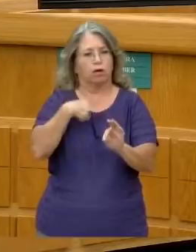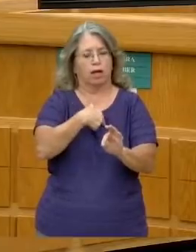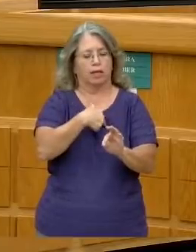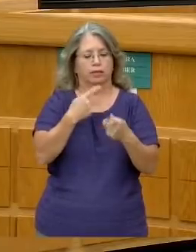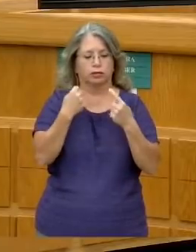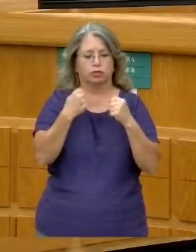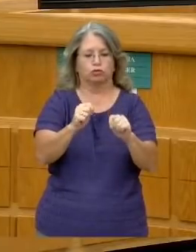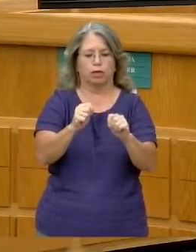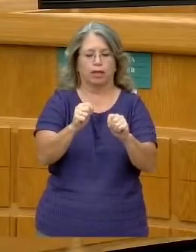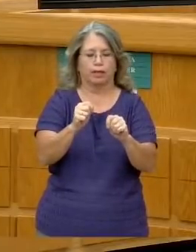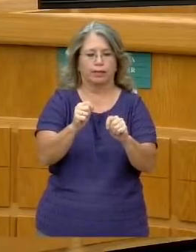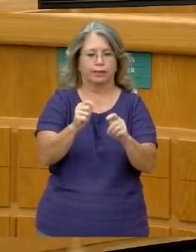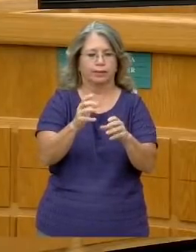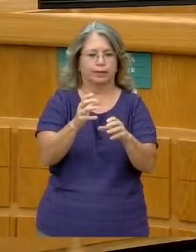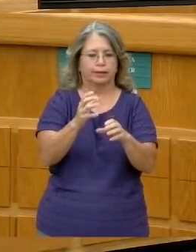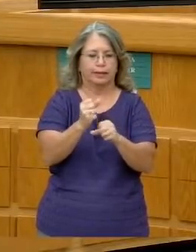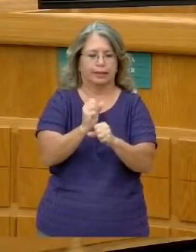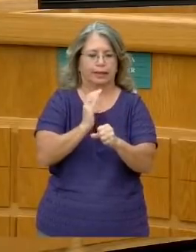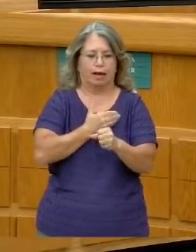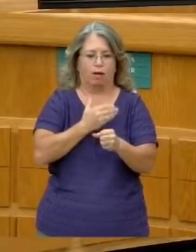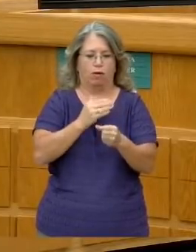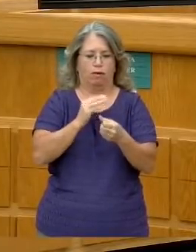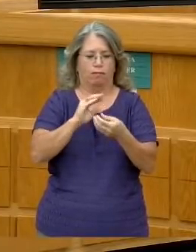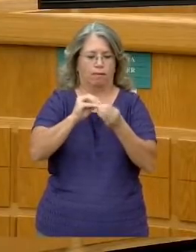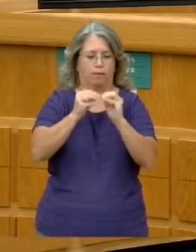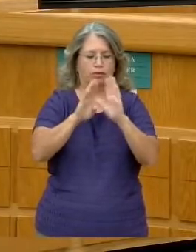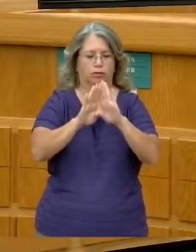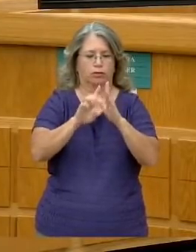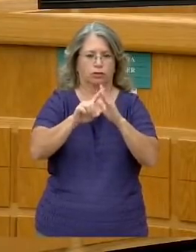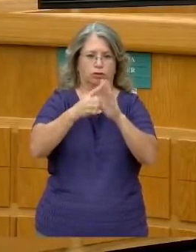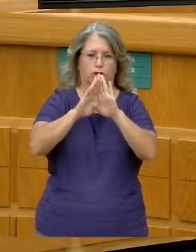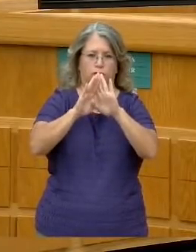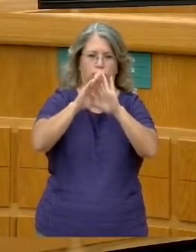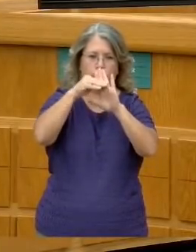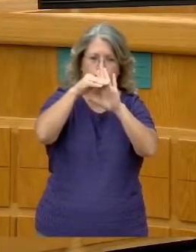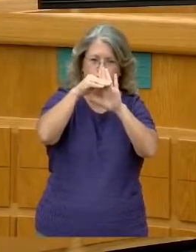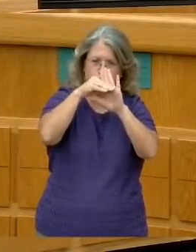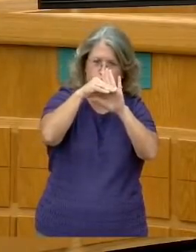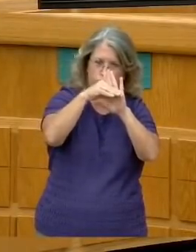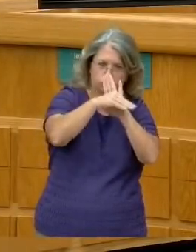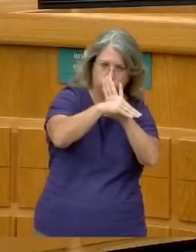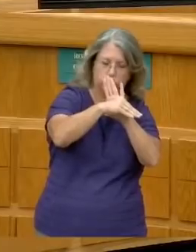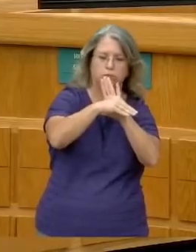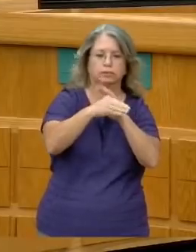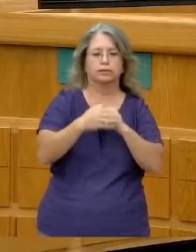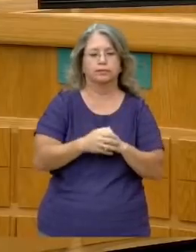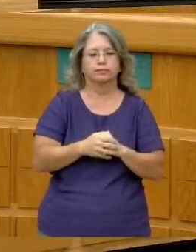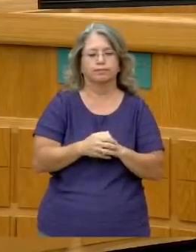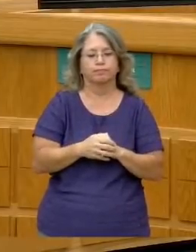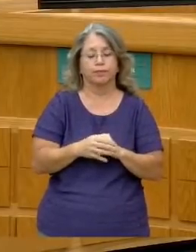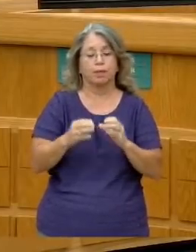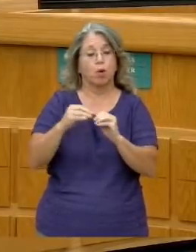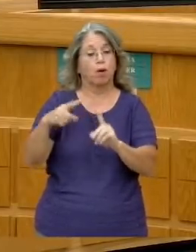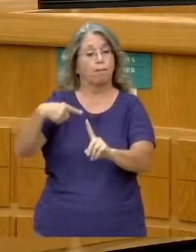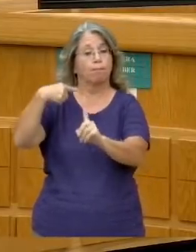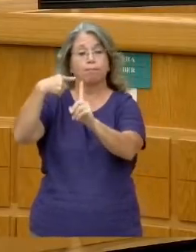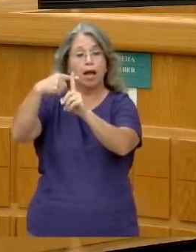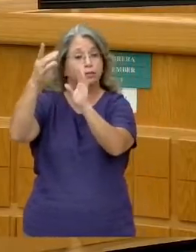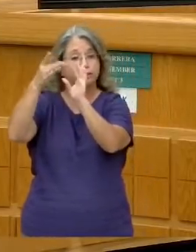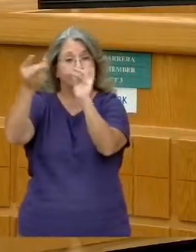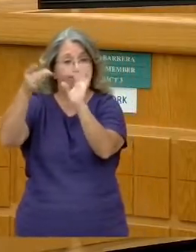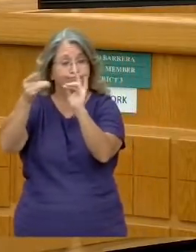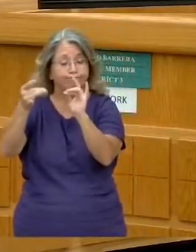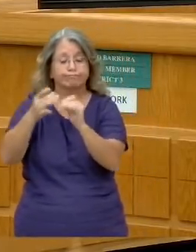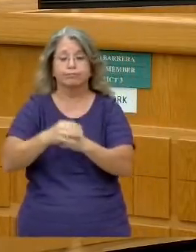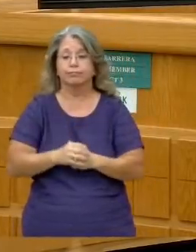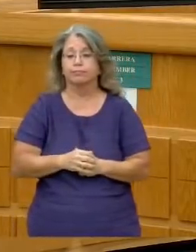to get the curve to start going down. On a positive note, we have